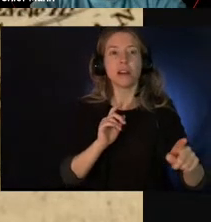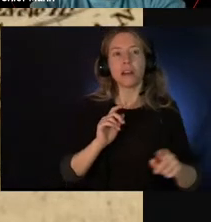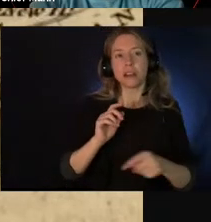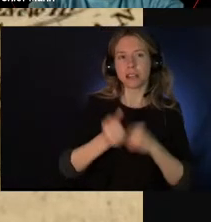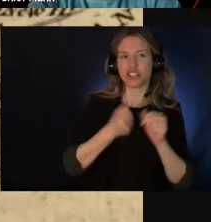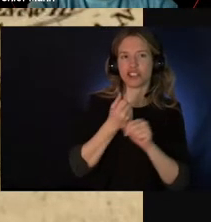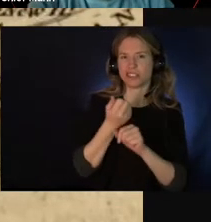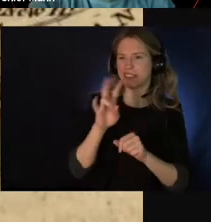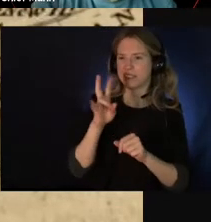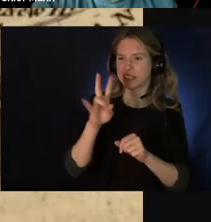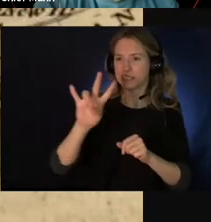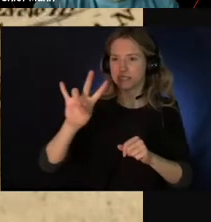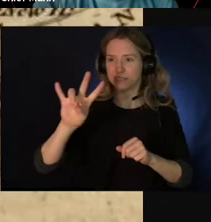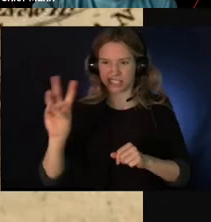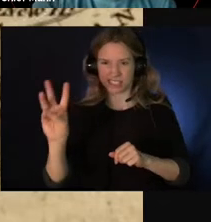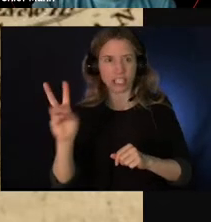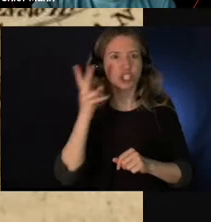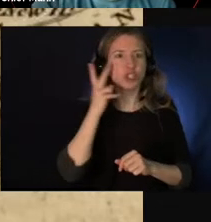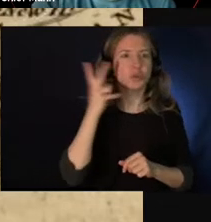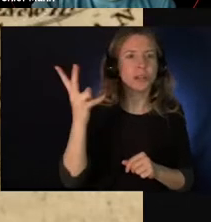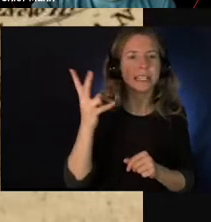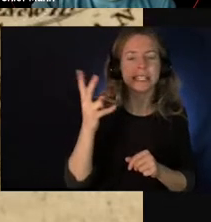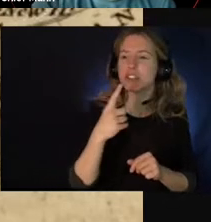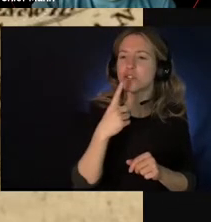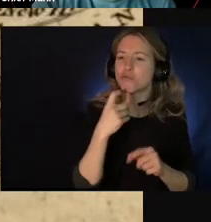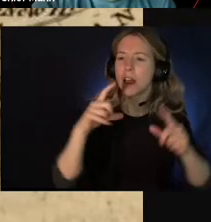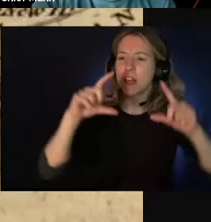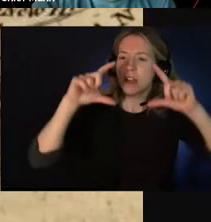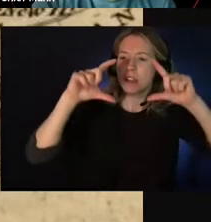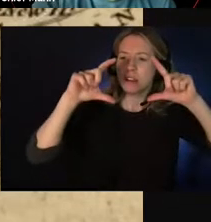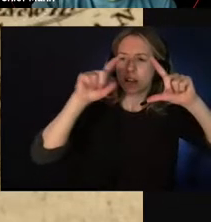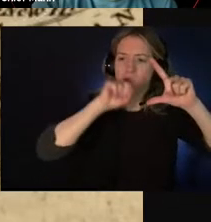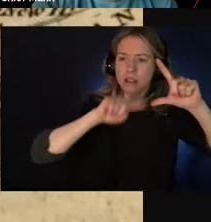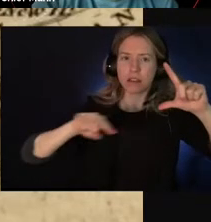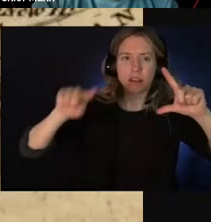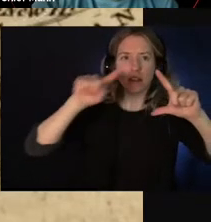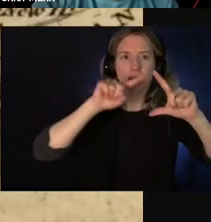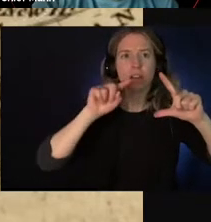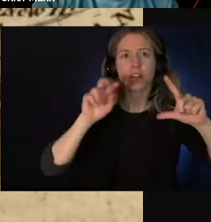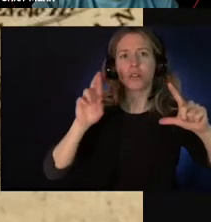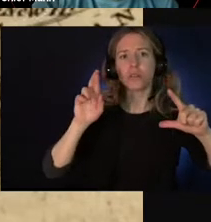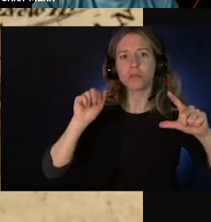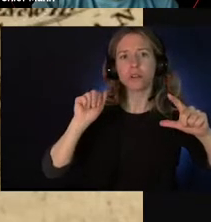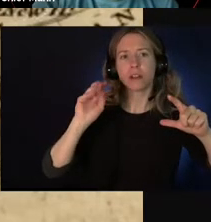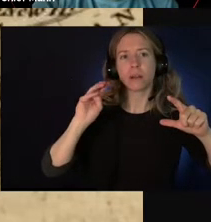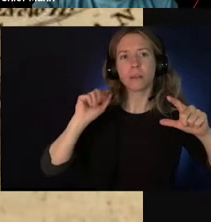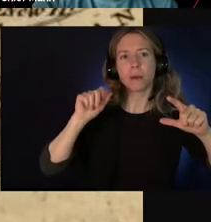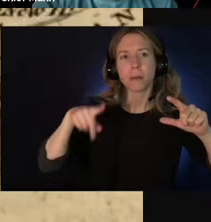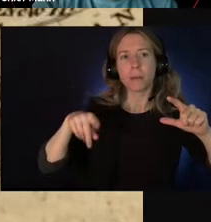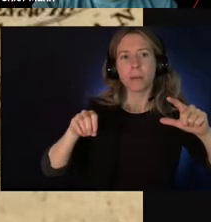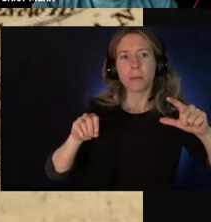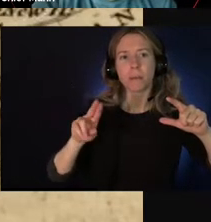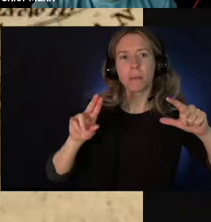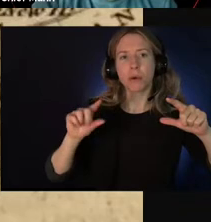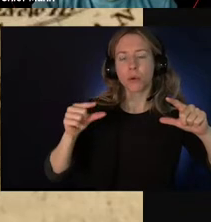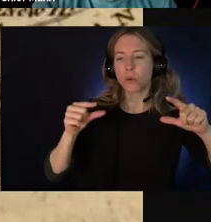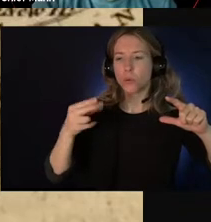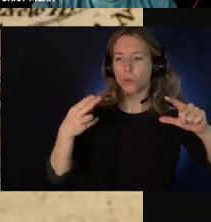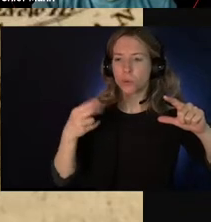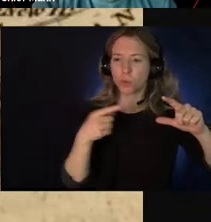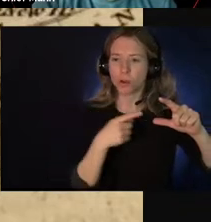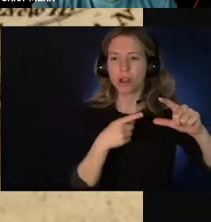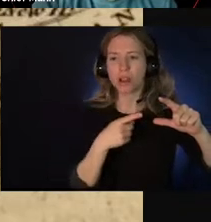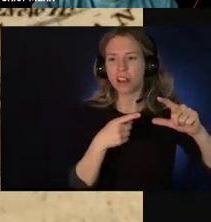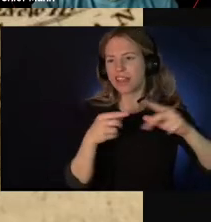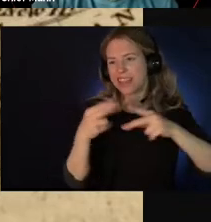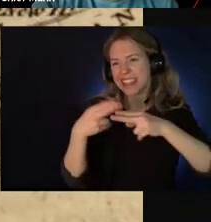where you see Ramapo, and it has been spelled in many different ways as well. In Robert Gramey's latest published